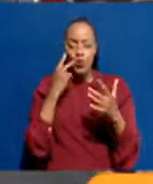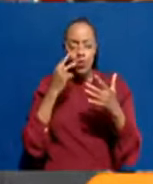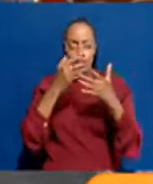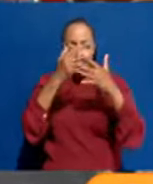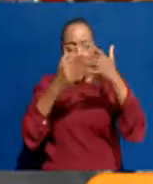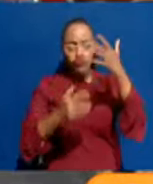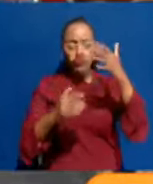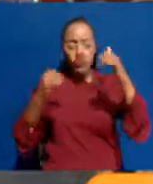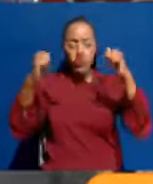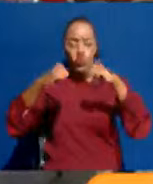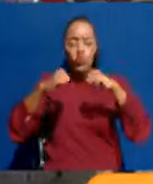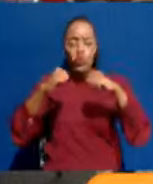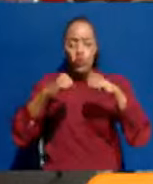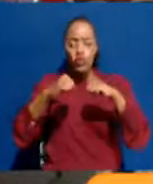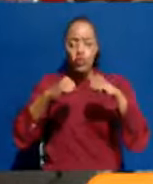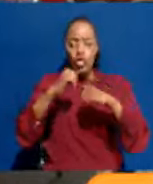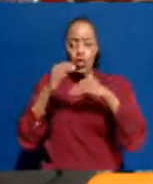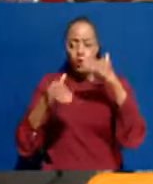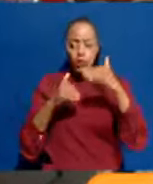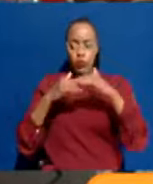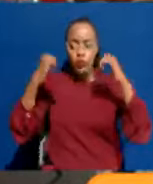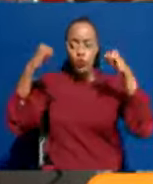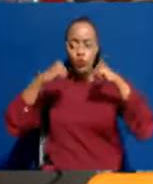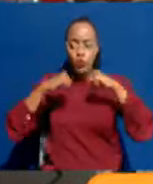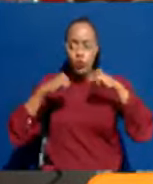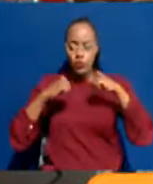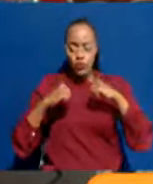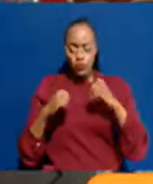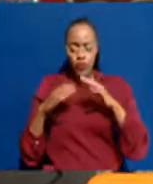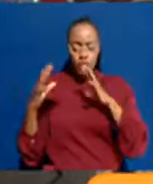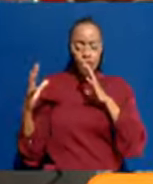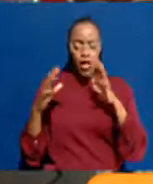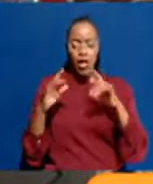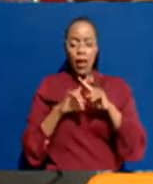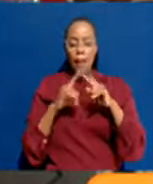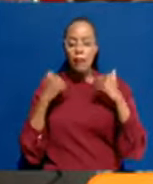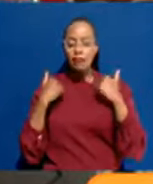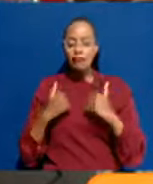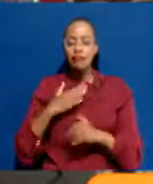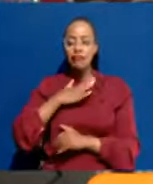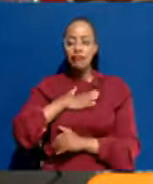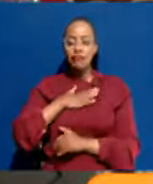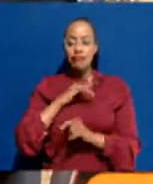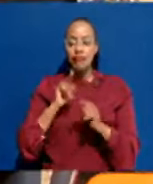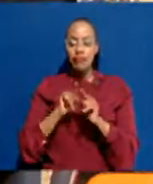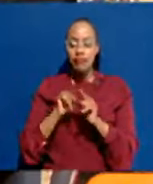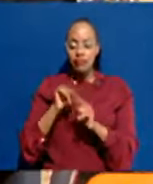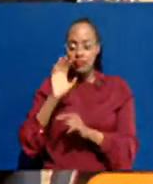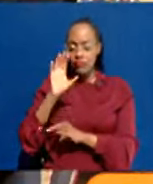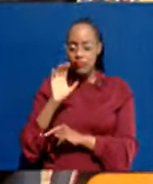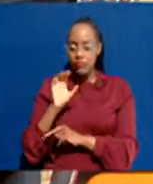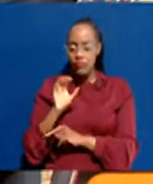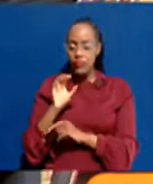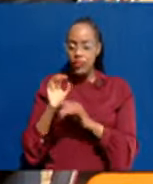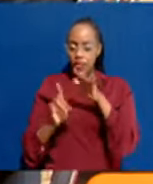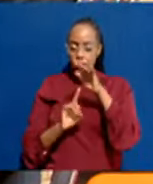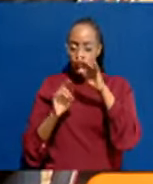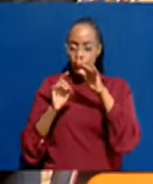For them to agree, you know, they argued, but me as a cabinet secretary was